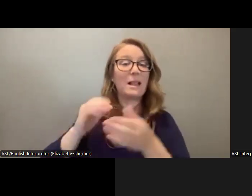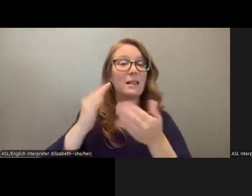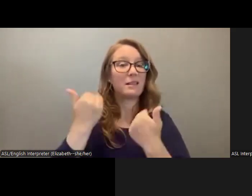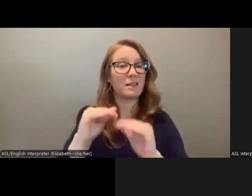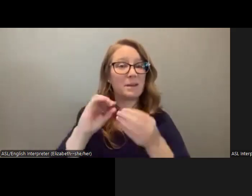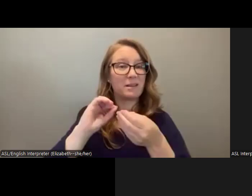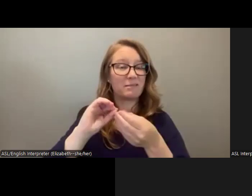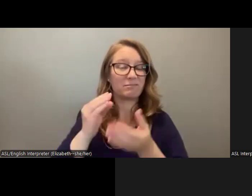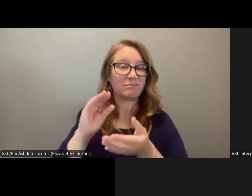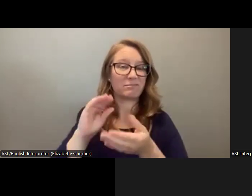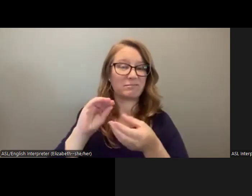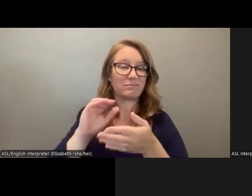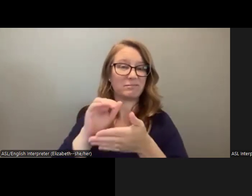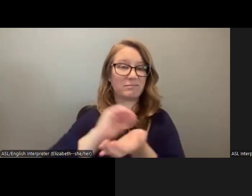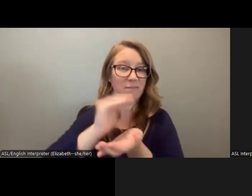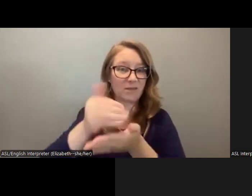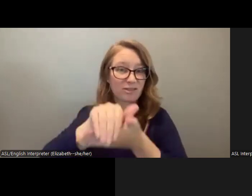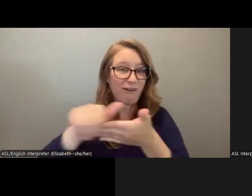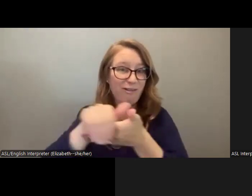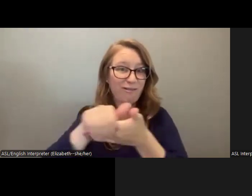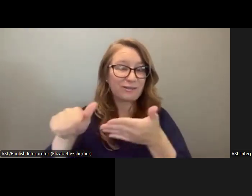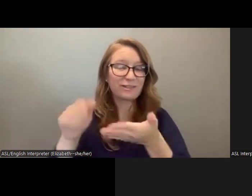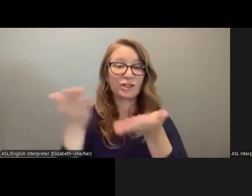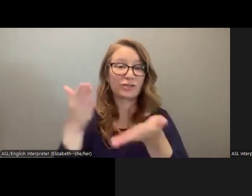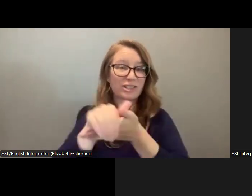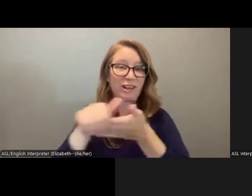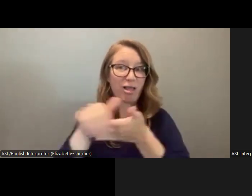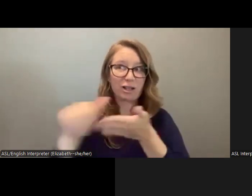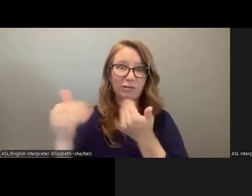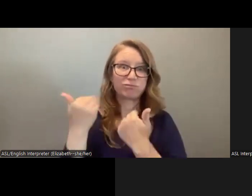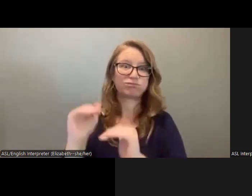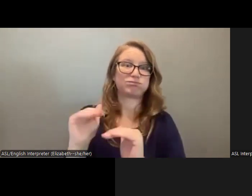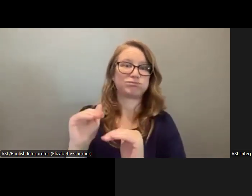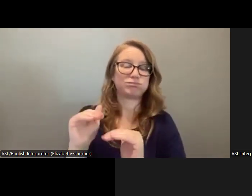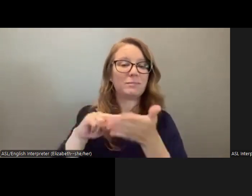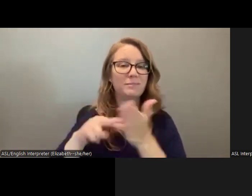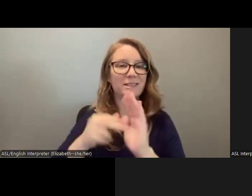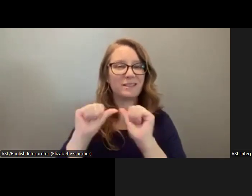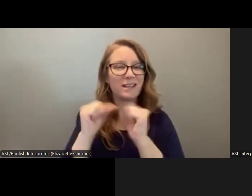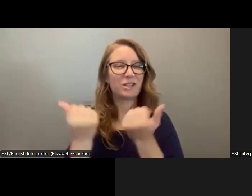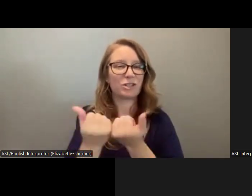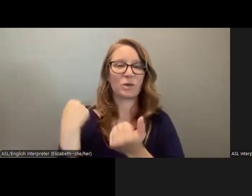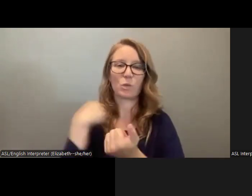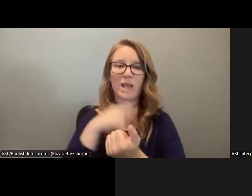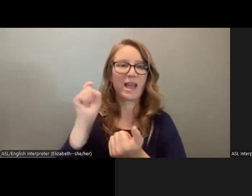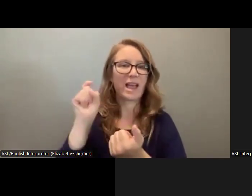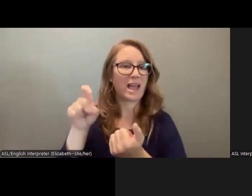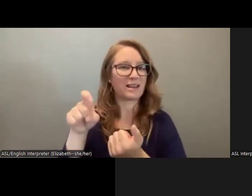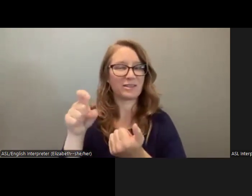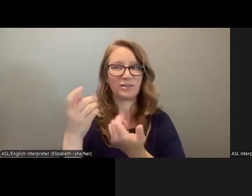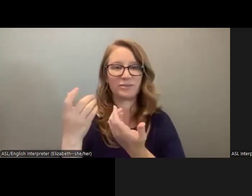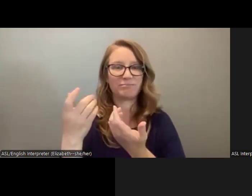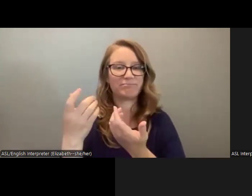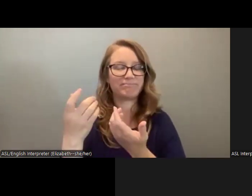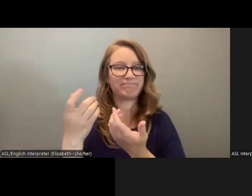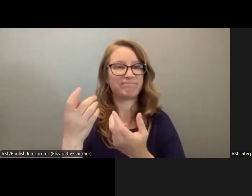a limited amount of dollars to work with, service dollars to work with, the agency had to come up with sort of an